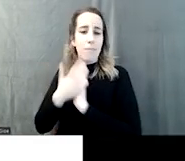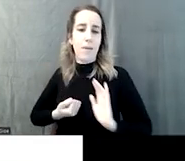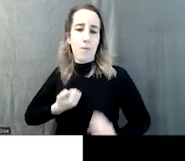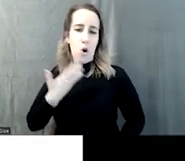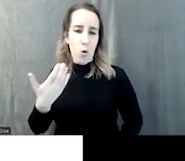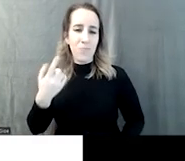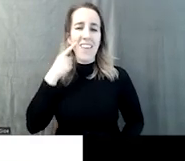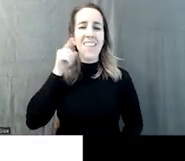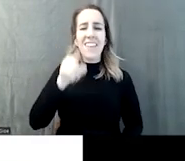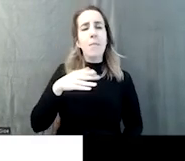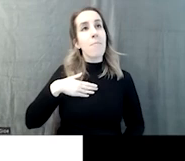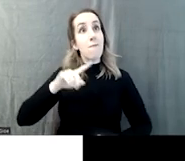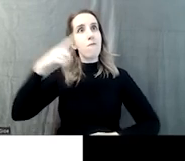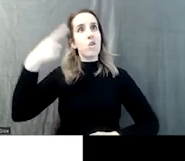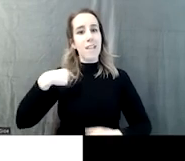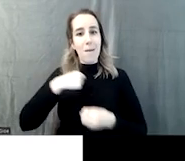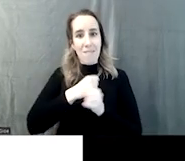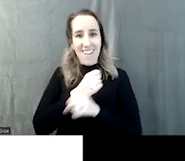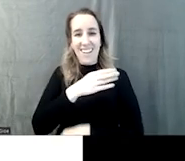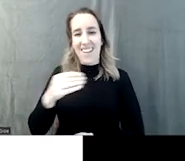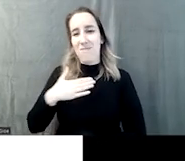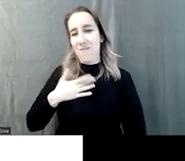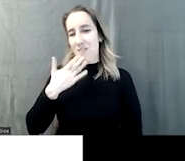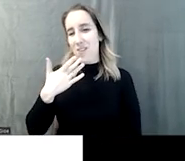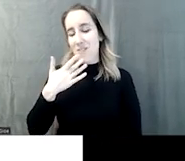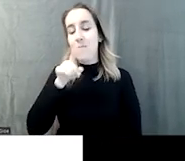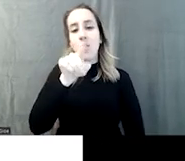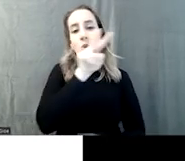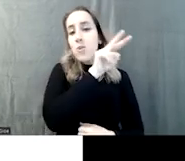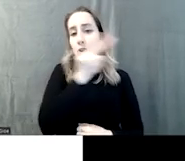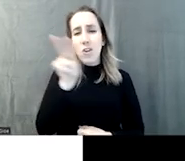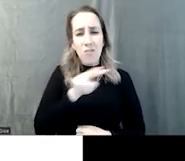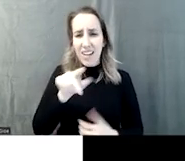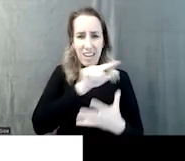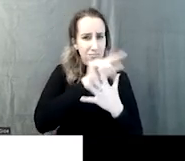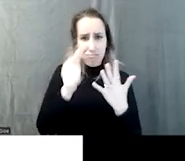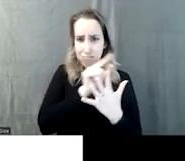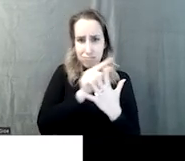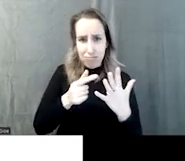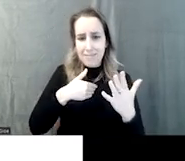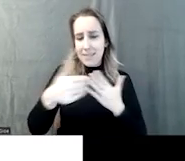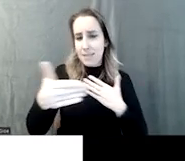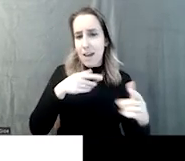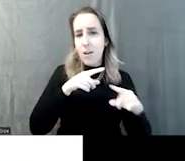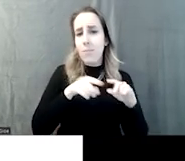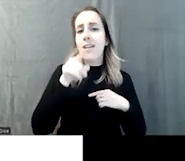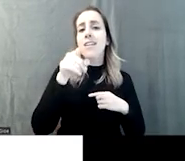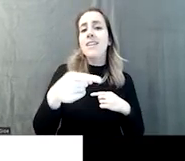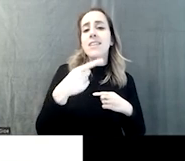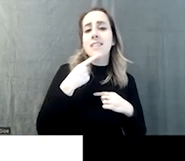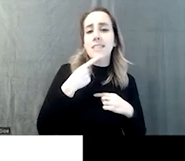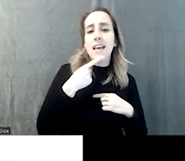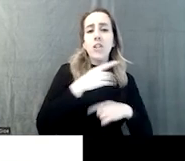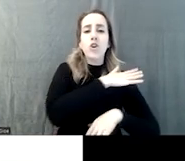that I did, and you can read it any way that you want to read it, but the words that are left read: range